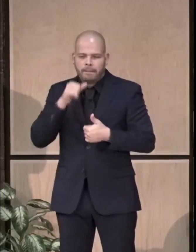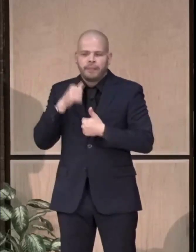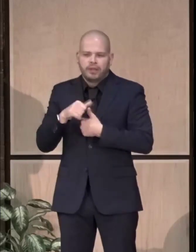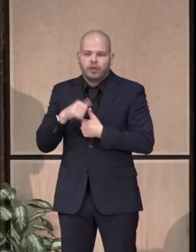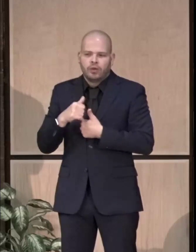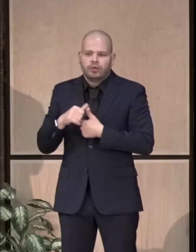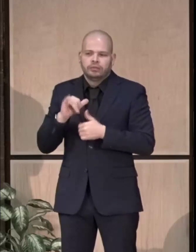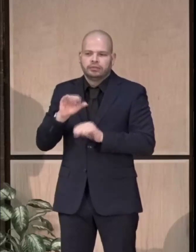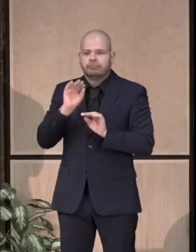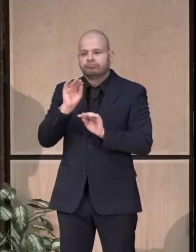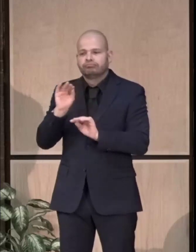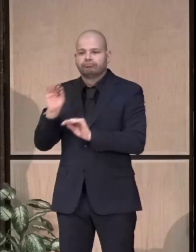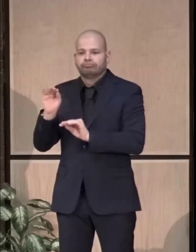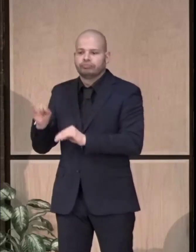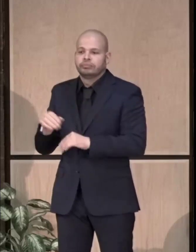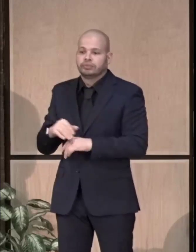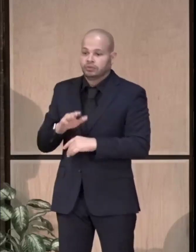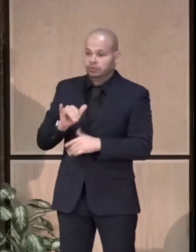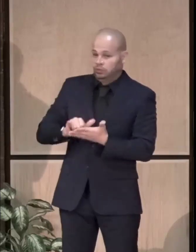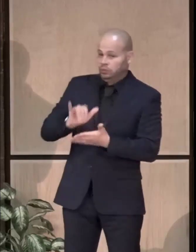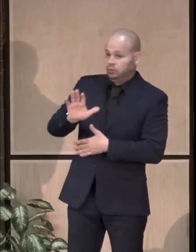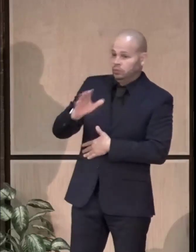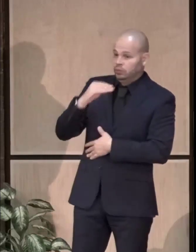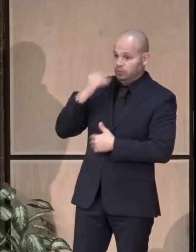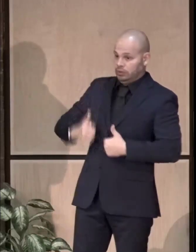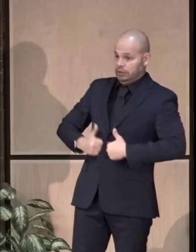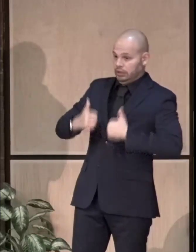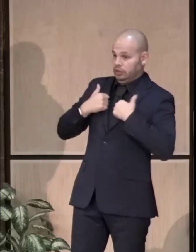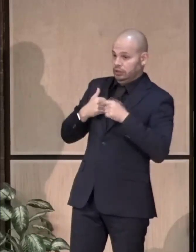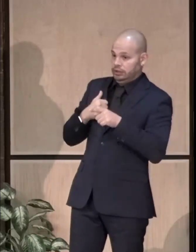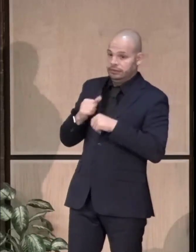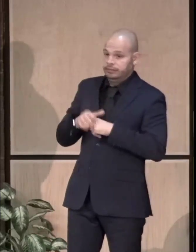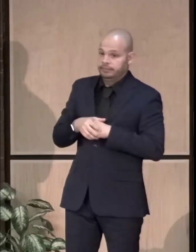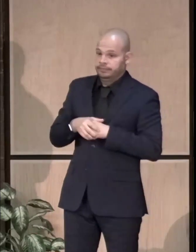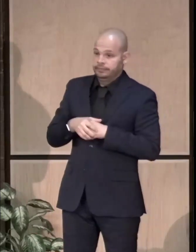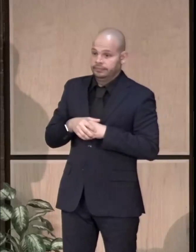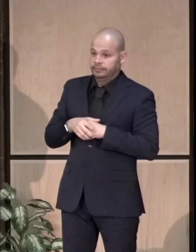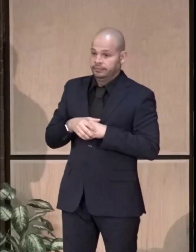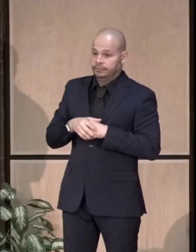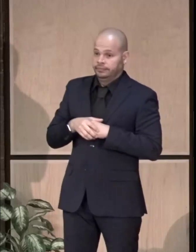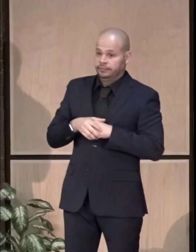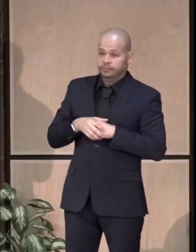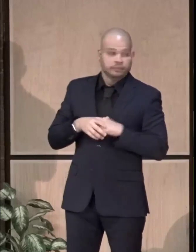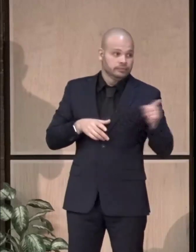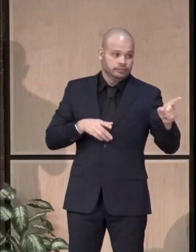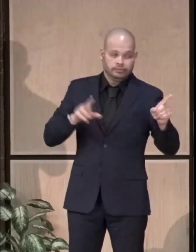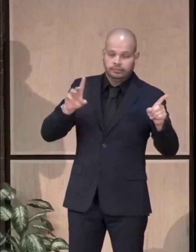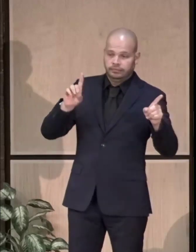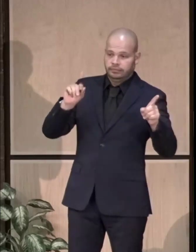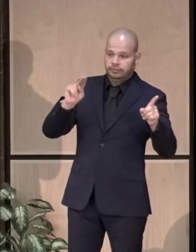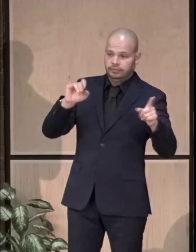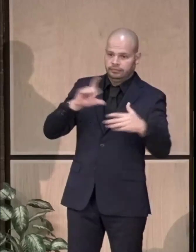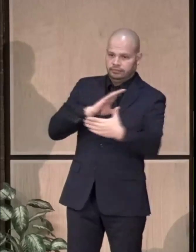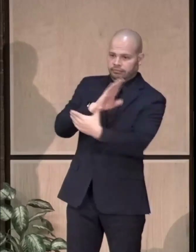home or record. Okay. Let me interrupt. We've been going for an hour and a half. For the benefit of the